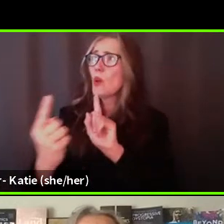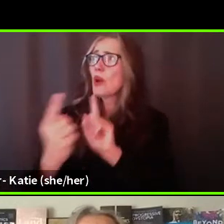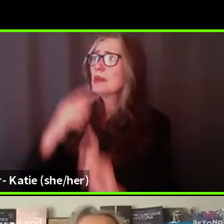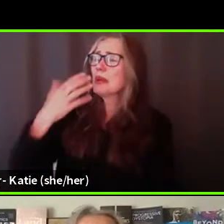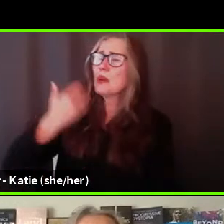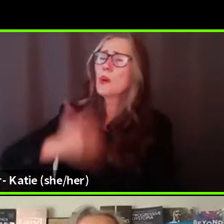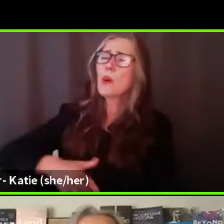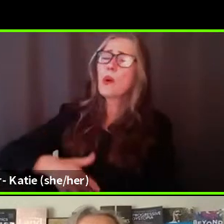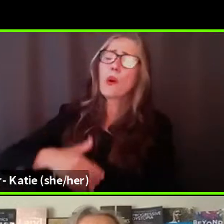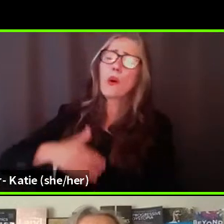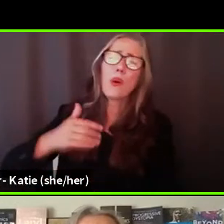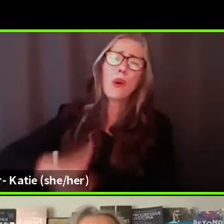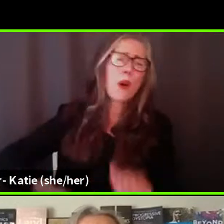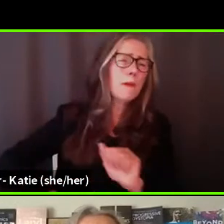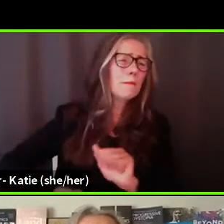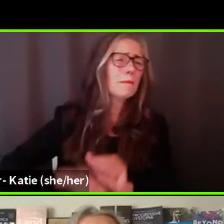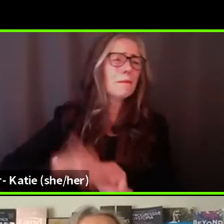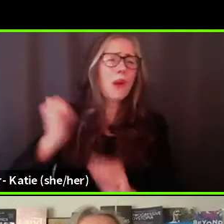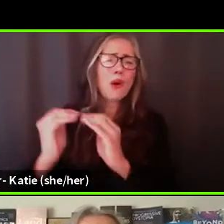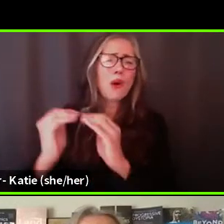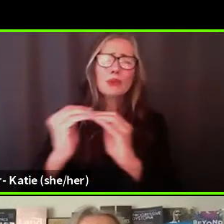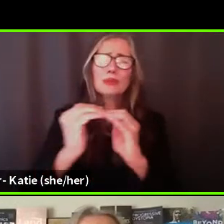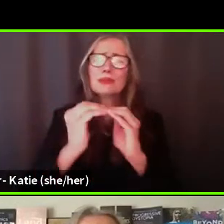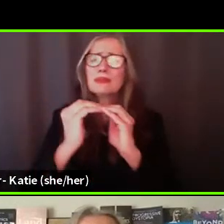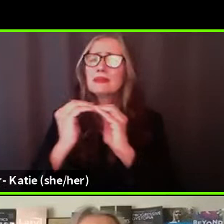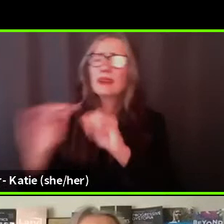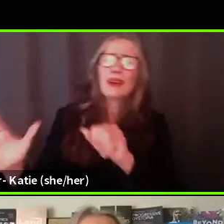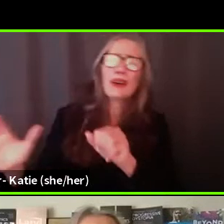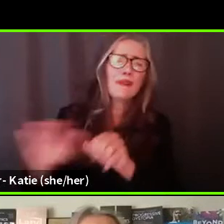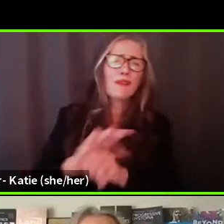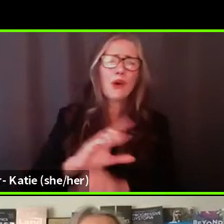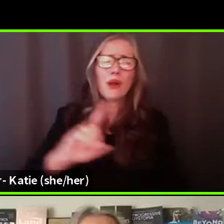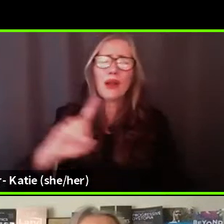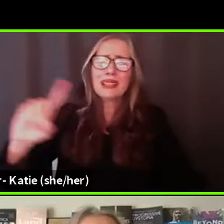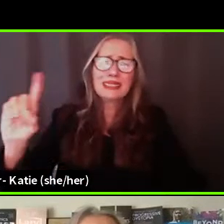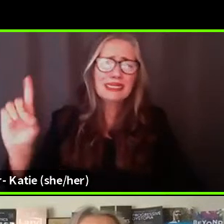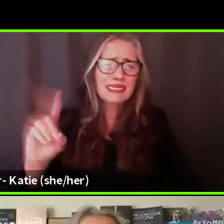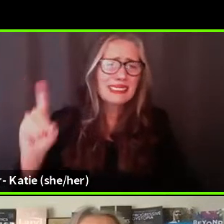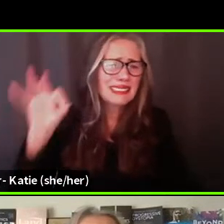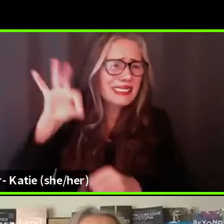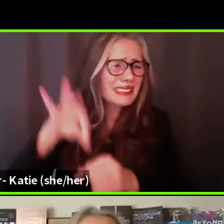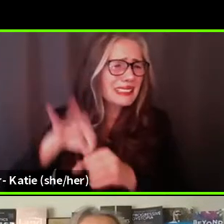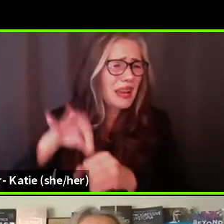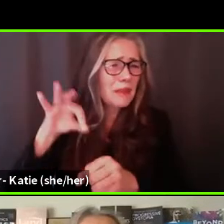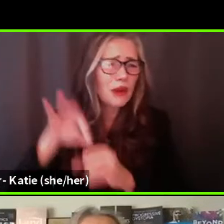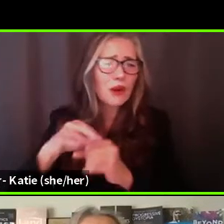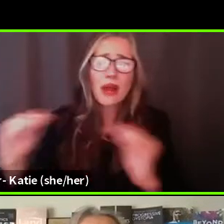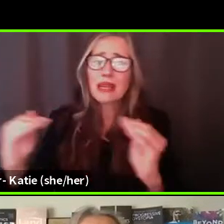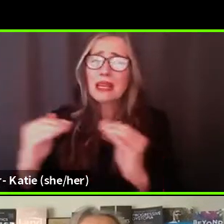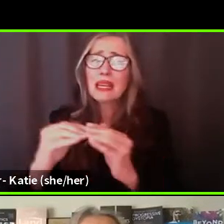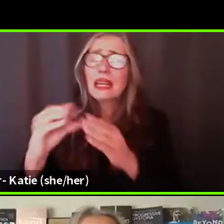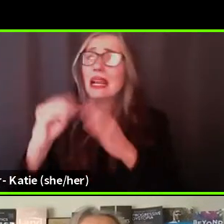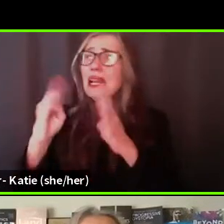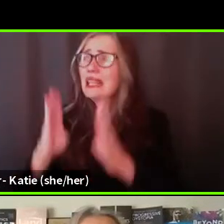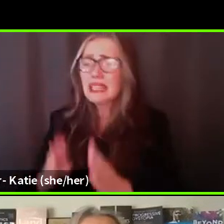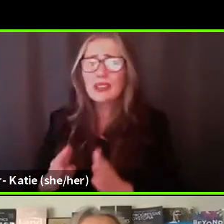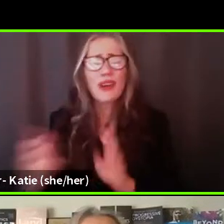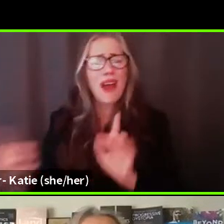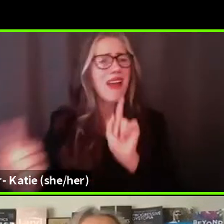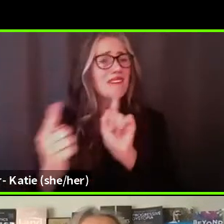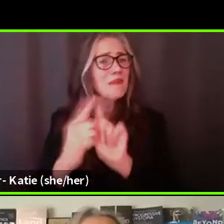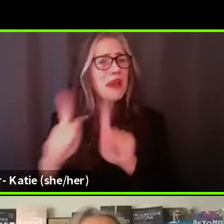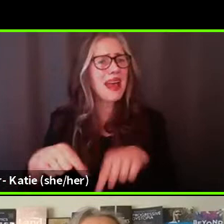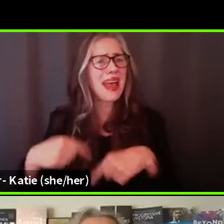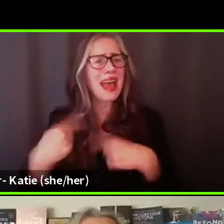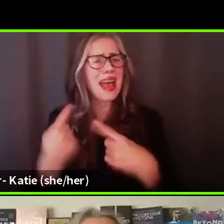know um teresa was someone who believes in building power with people